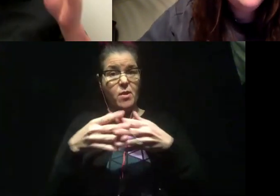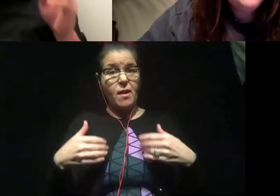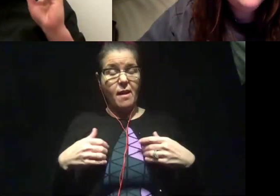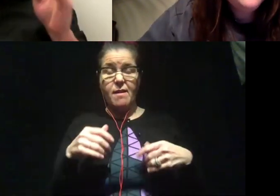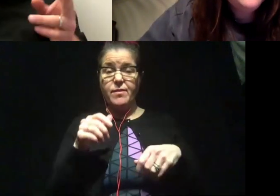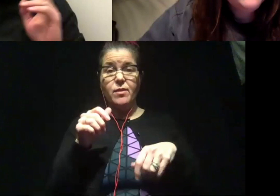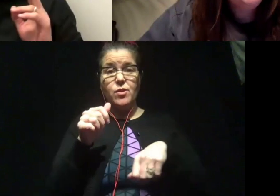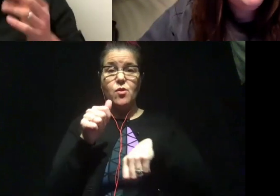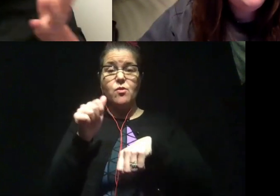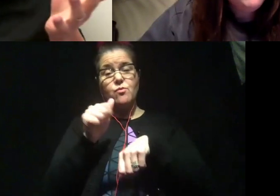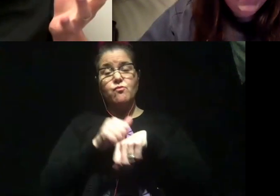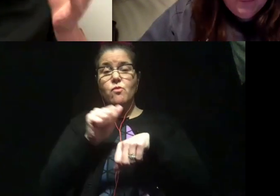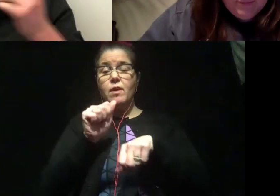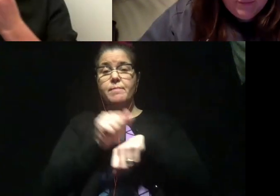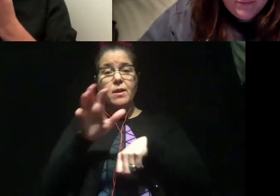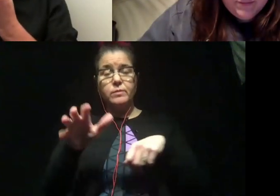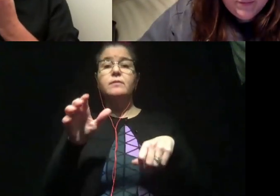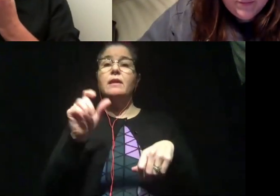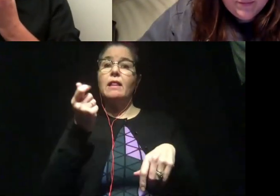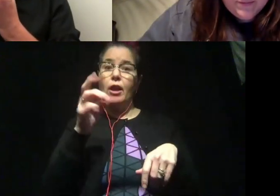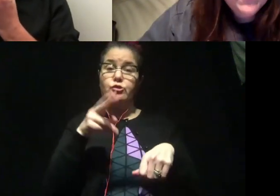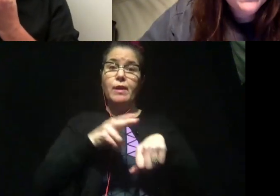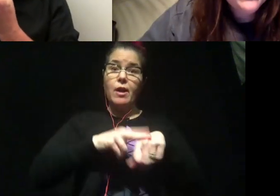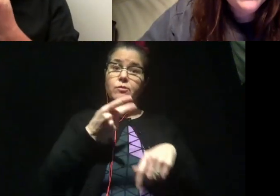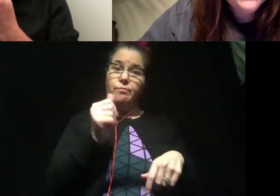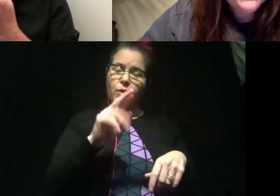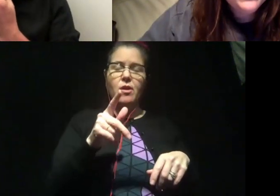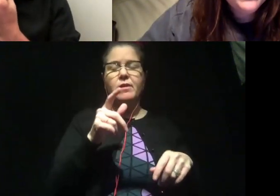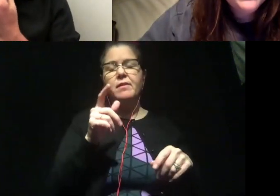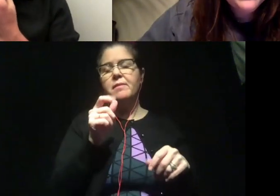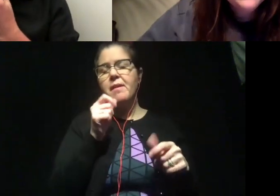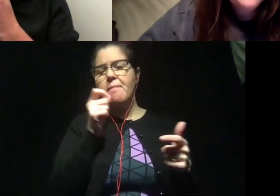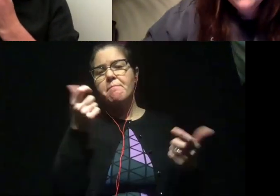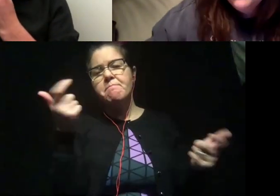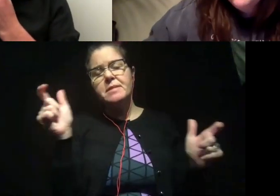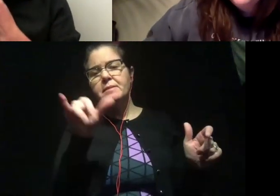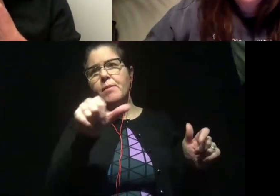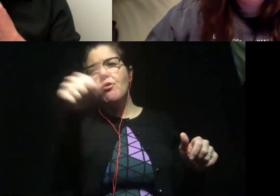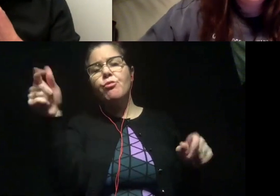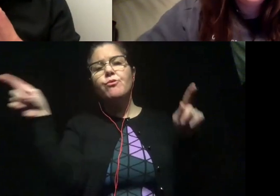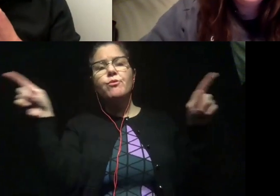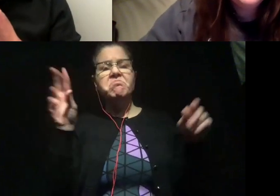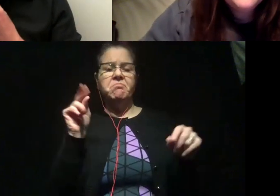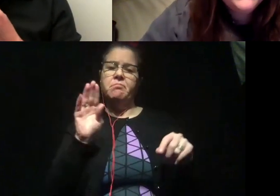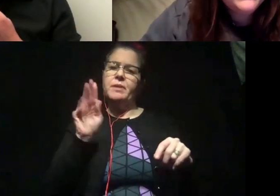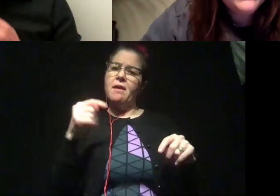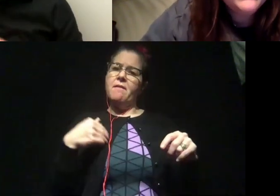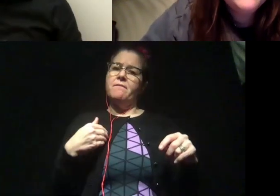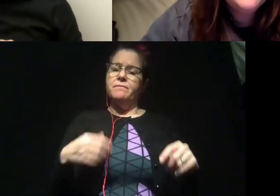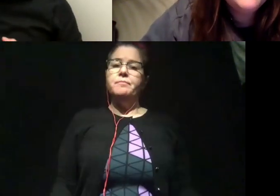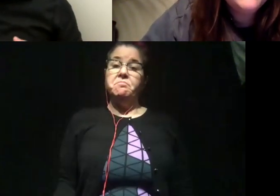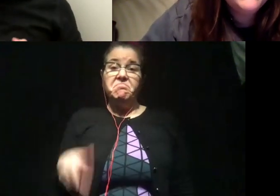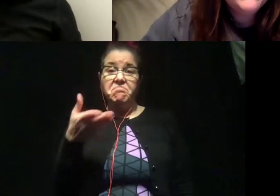glaciers in the Rocky Mountains. There's Glacier National Park has glaciers. They're not nearly as big as some of the really, really big ones in other places, but they're